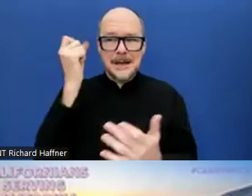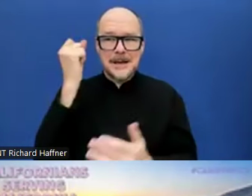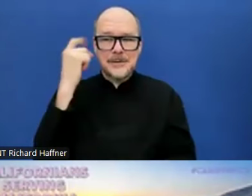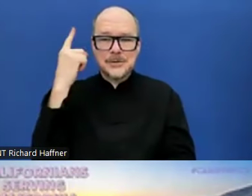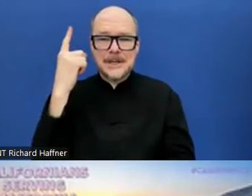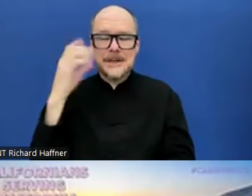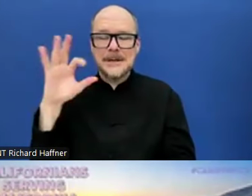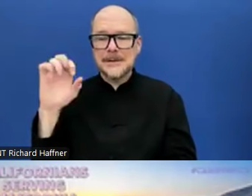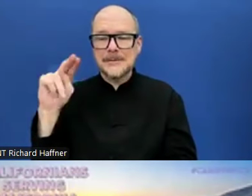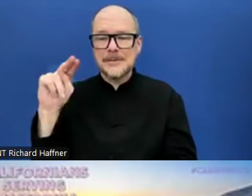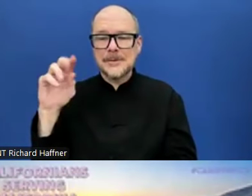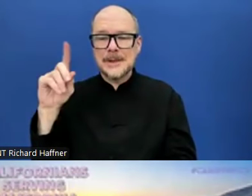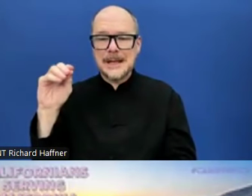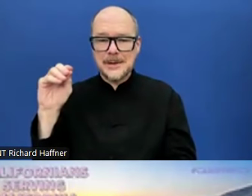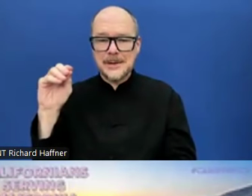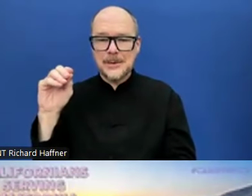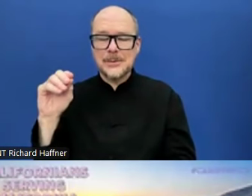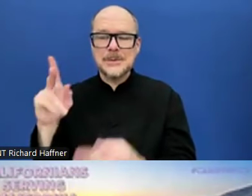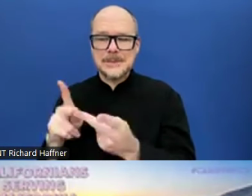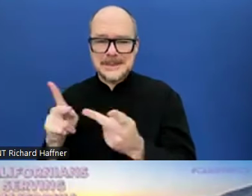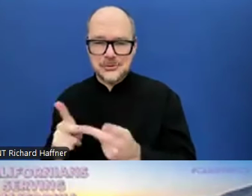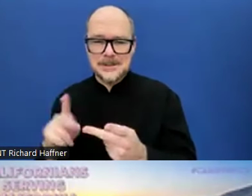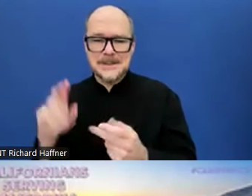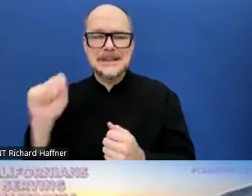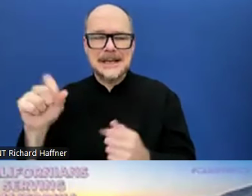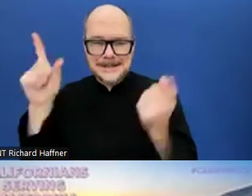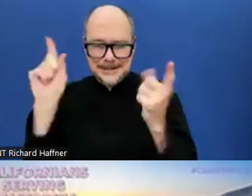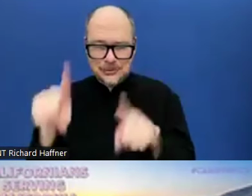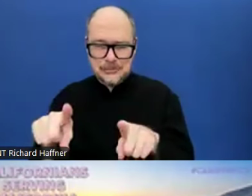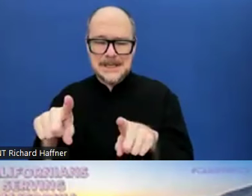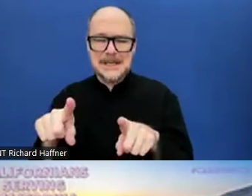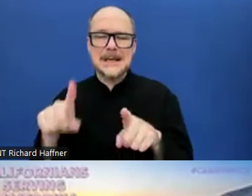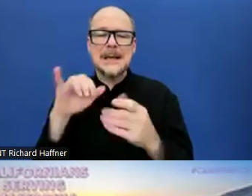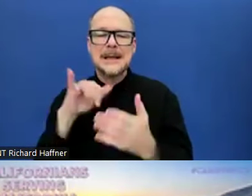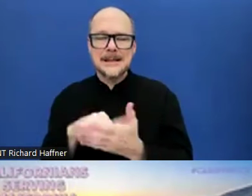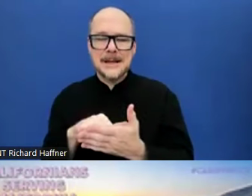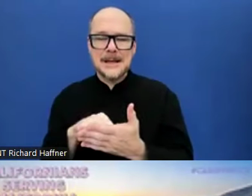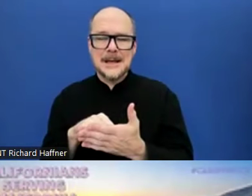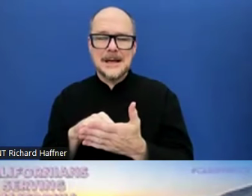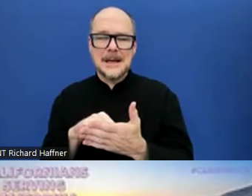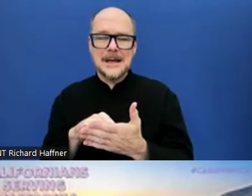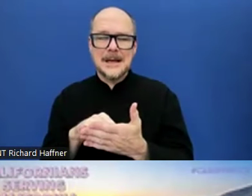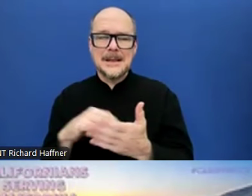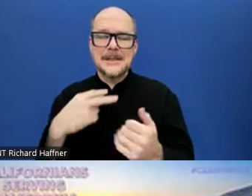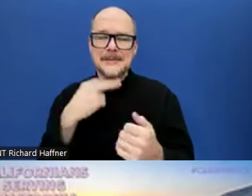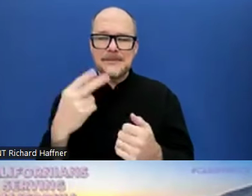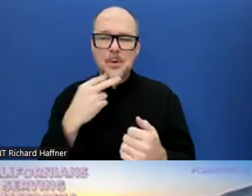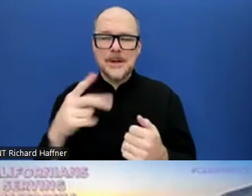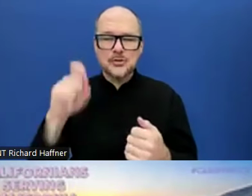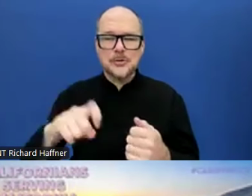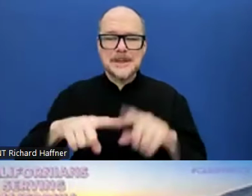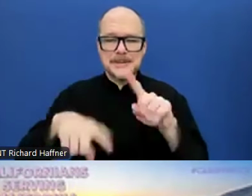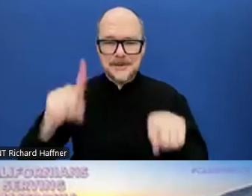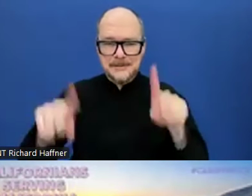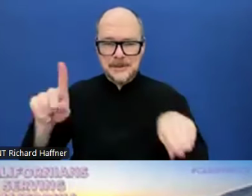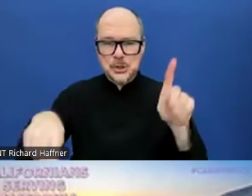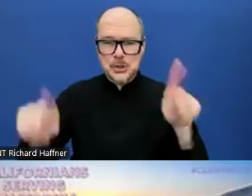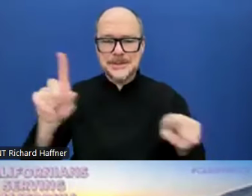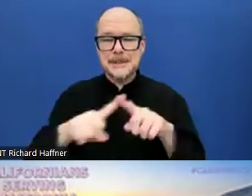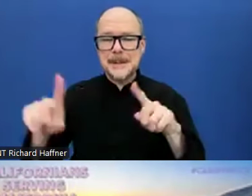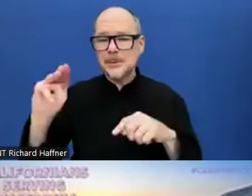Fernando's position. I agree with you. The voice should be more diverse. However, I agree with Maria and